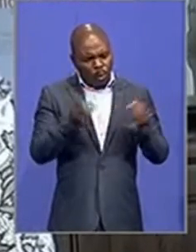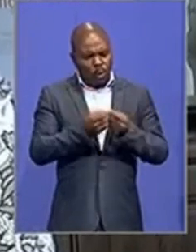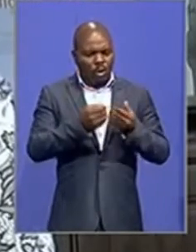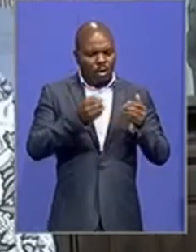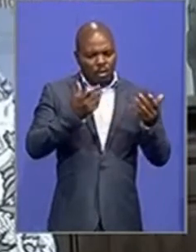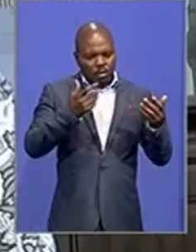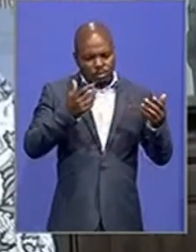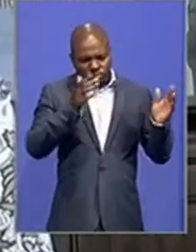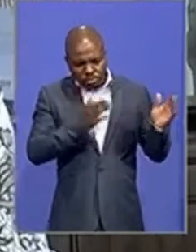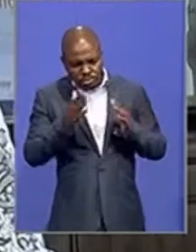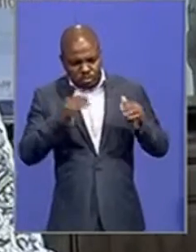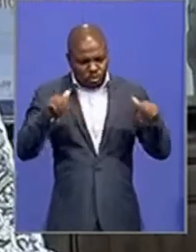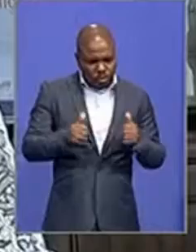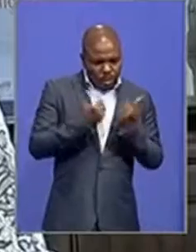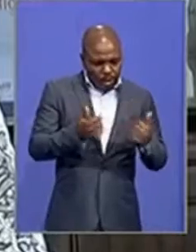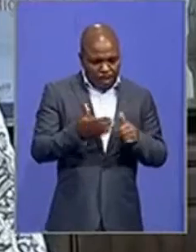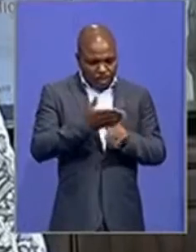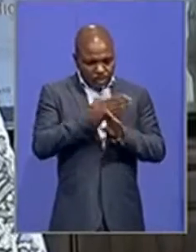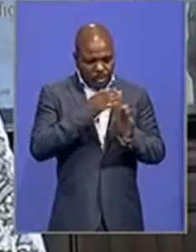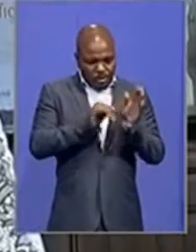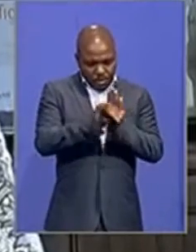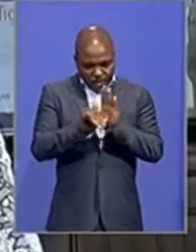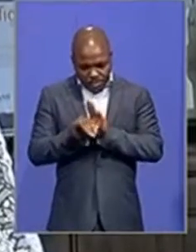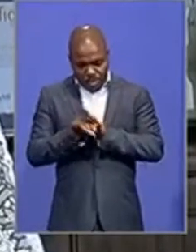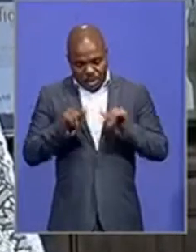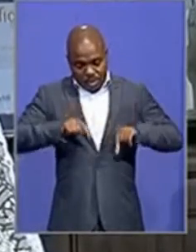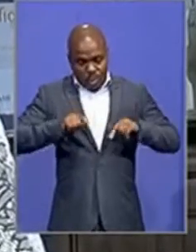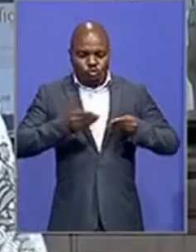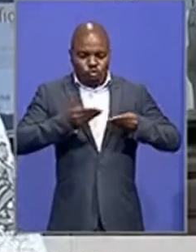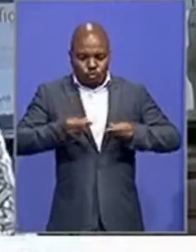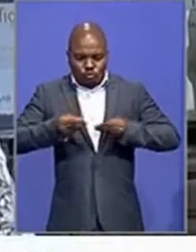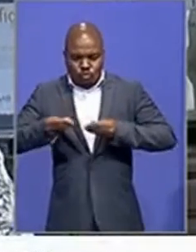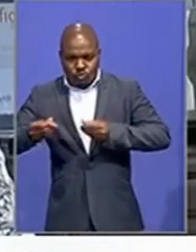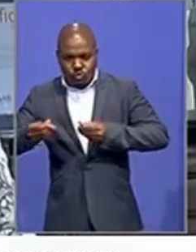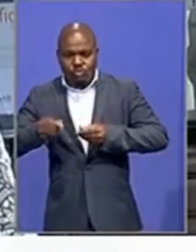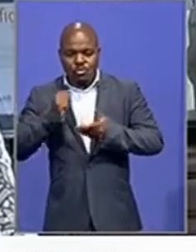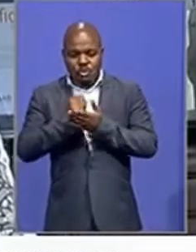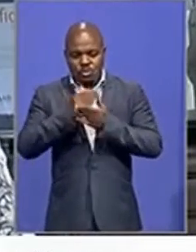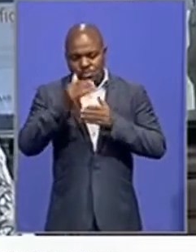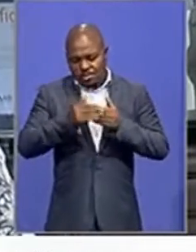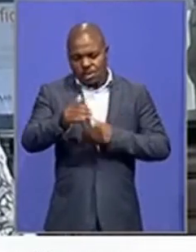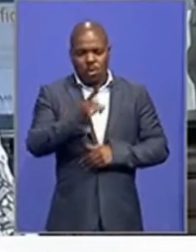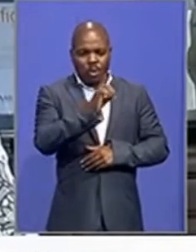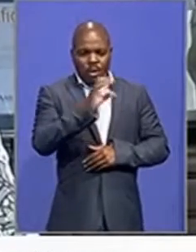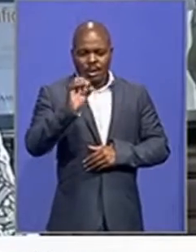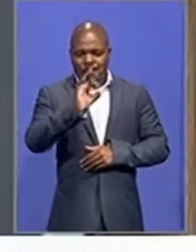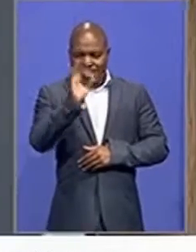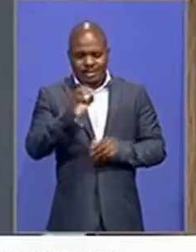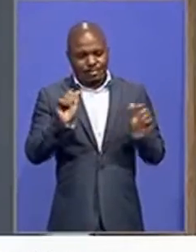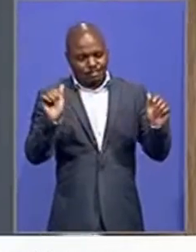that we would have identified now. Now, the delegation is 100% readiness.